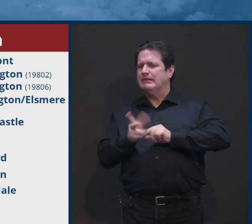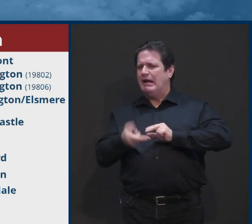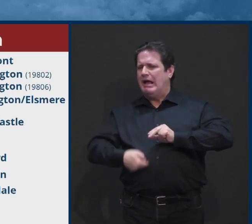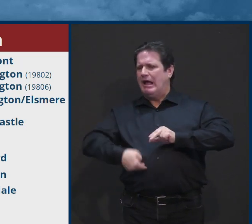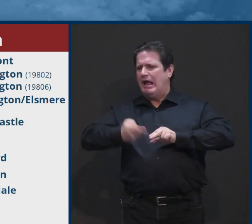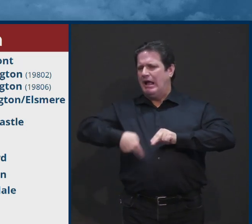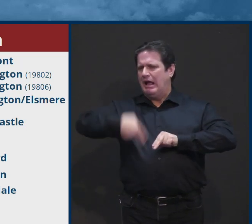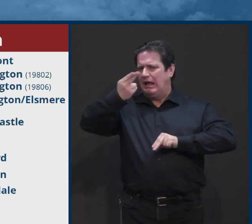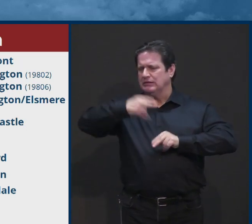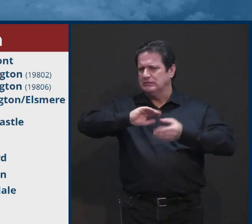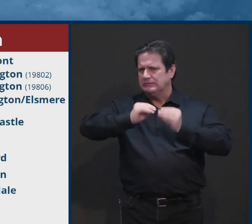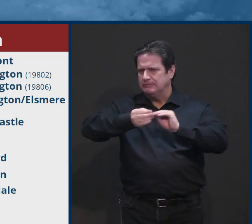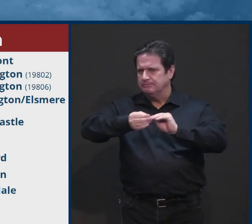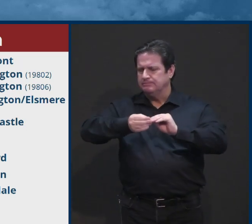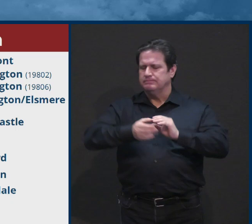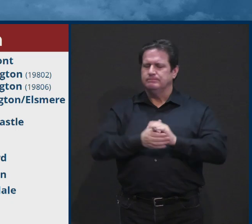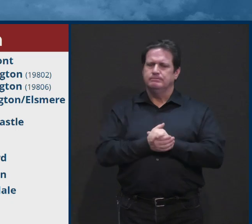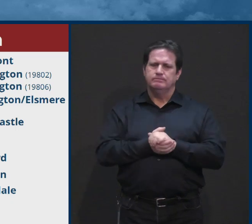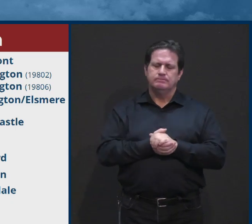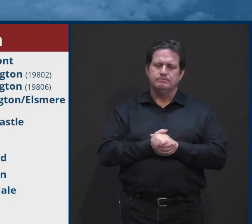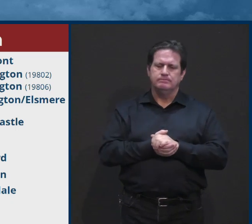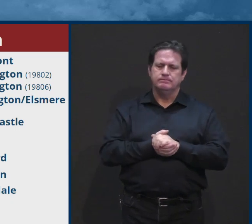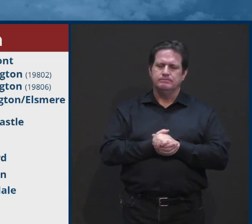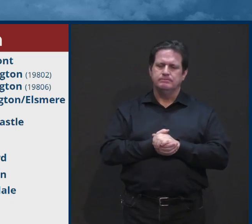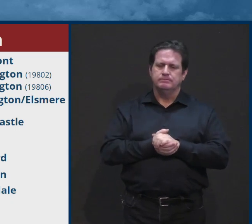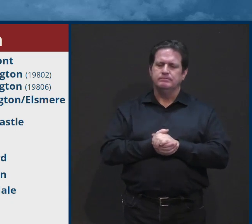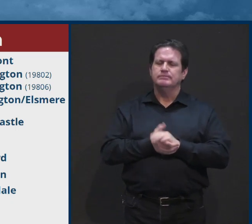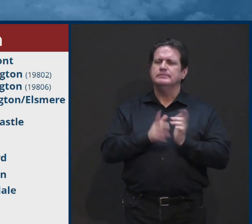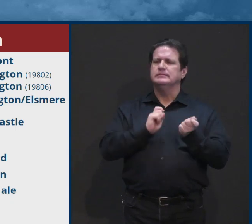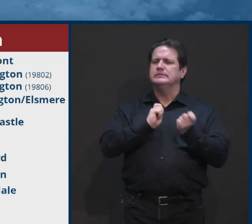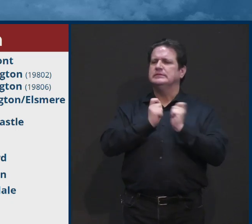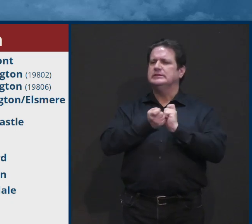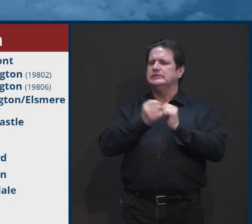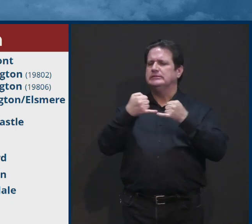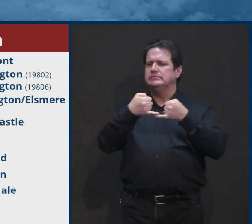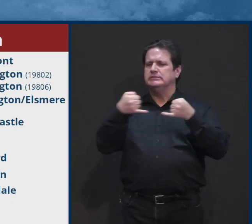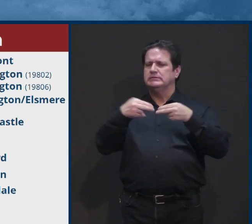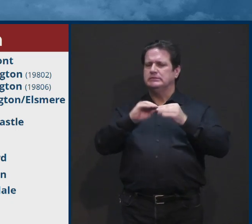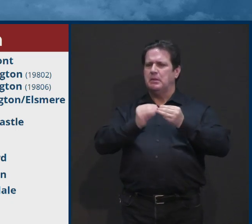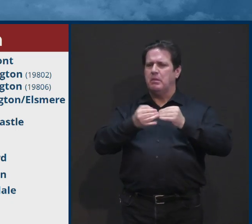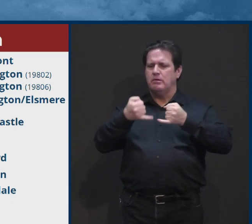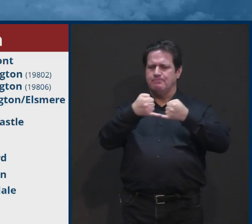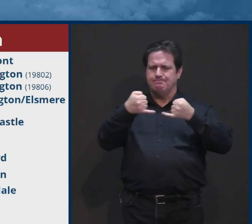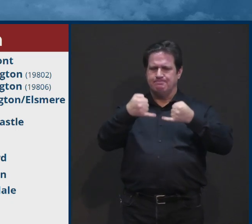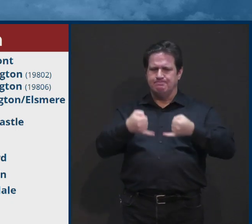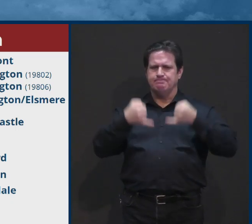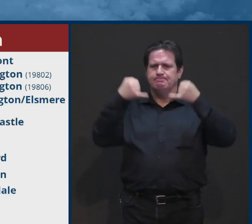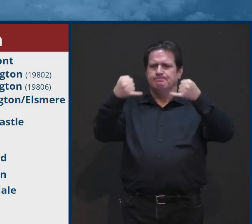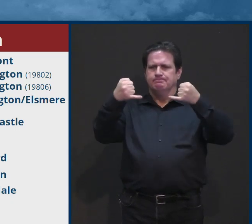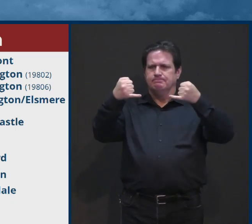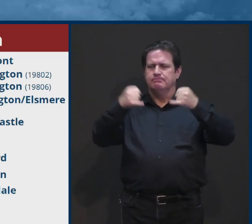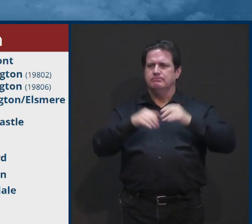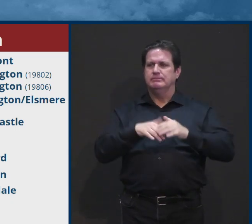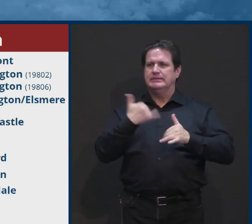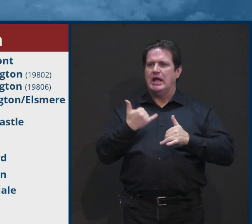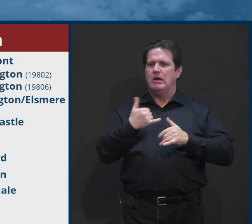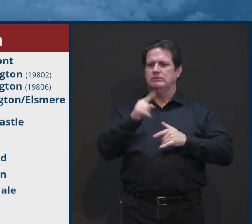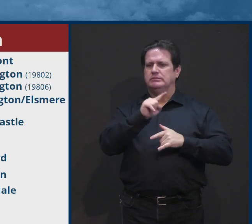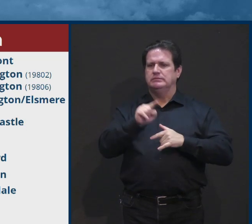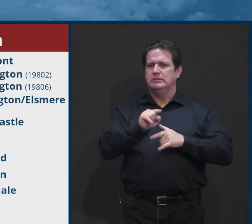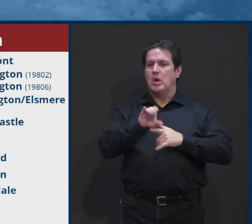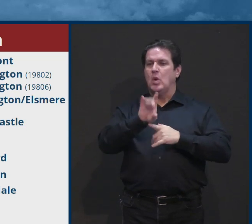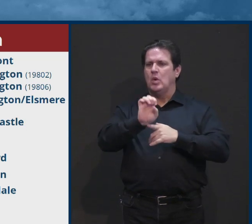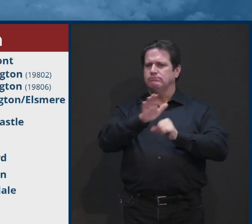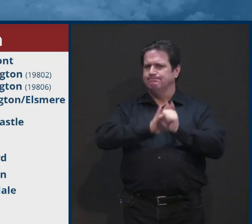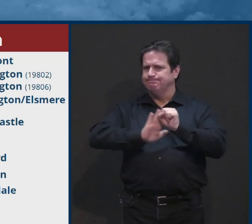higher levels of concern. And so I did change the thresholds, and these are now the zip codes that